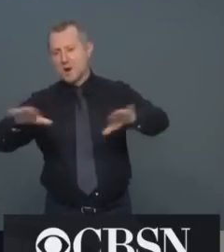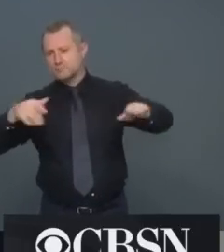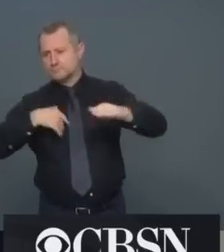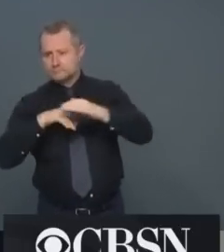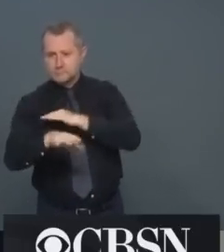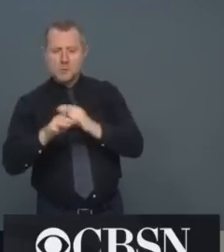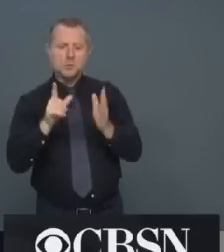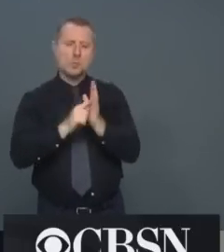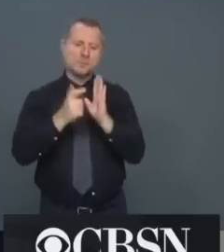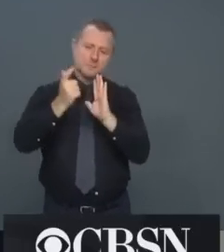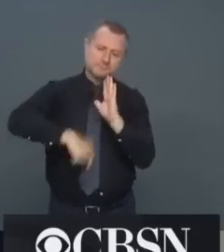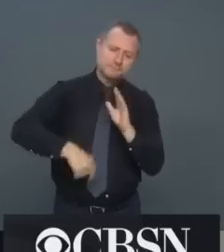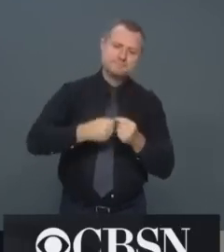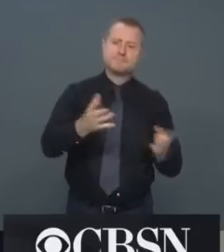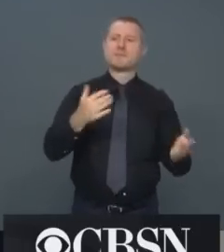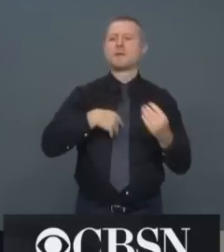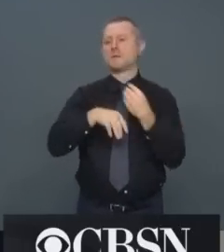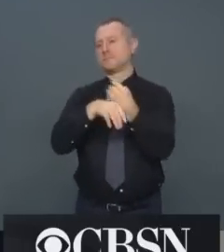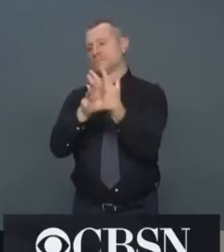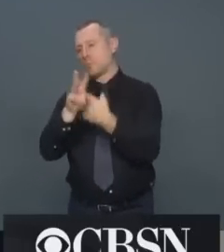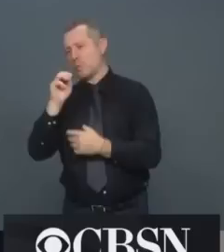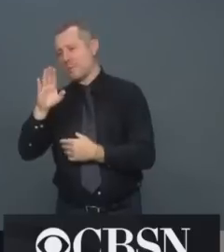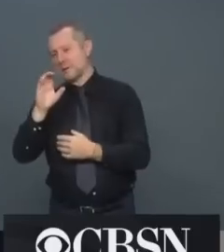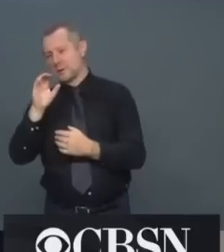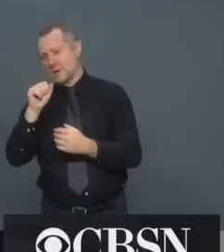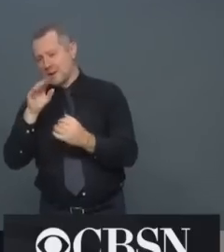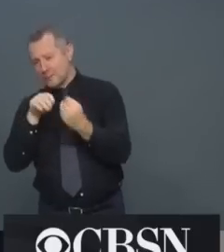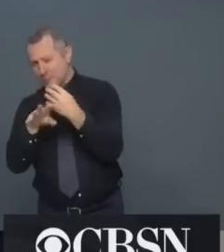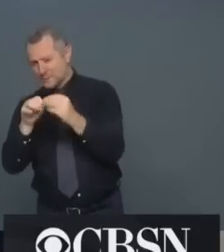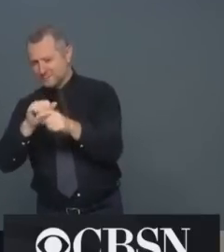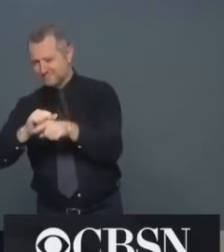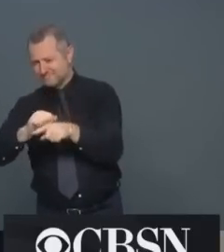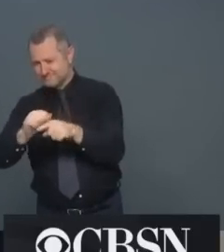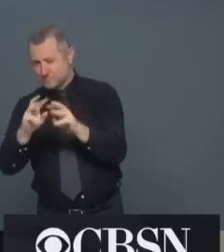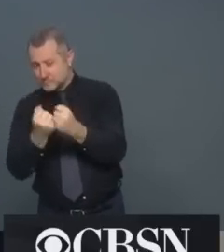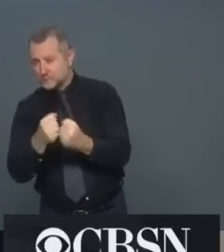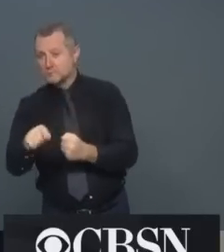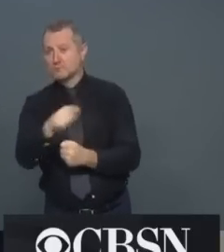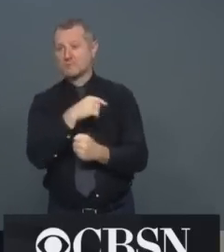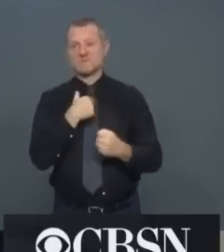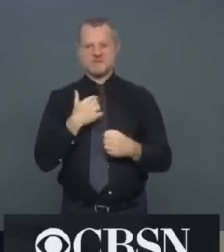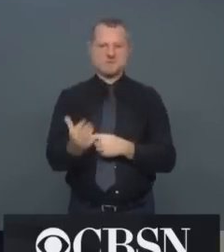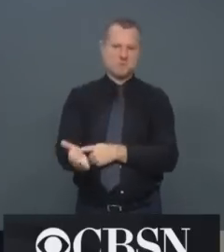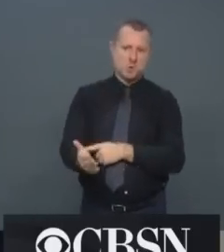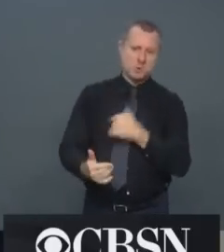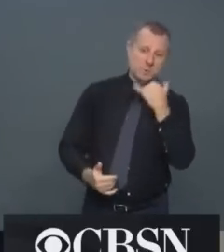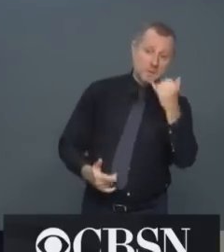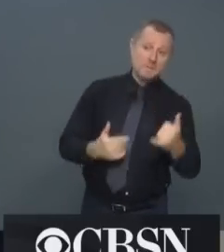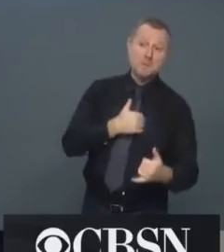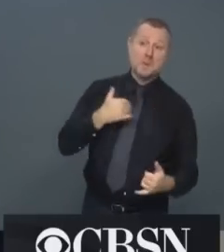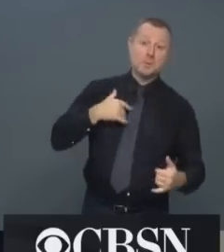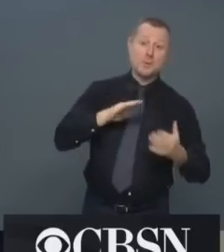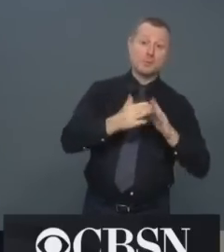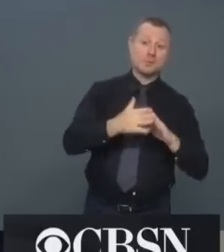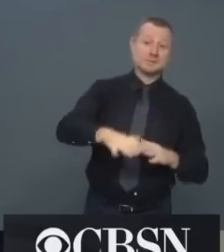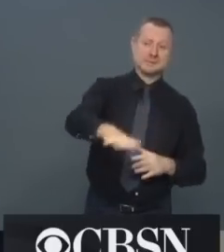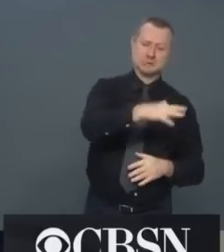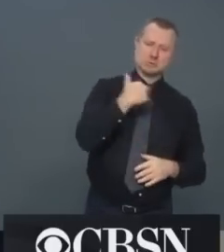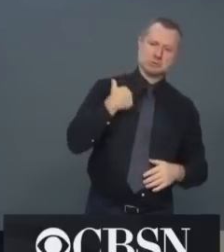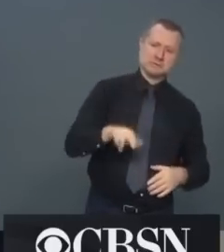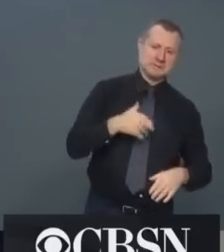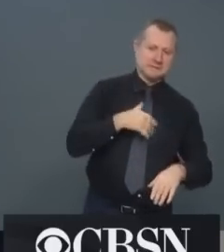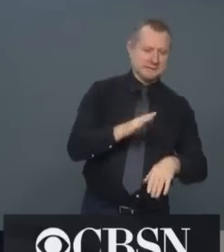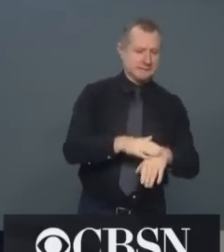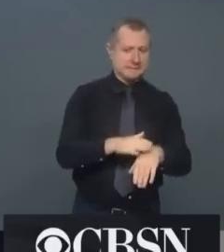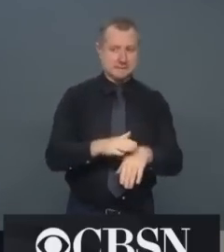had webinars with the community. I've spoken to them, including this morning, members of the community, to address the fact that this is a